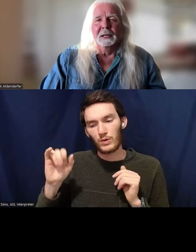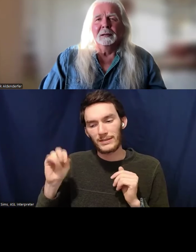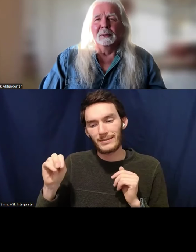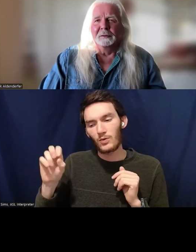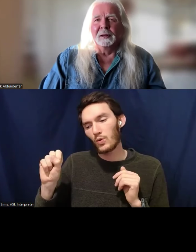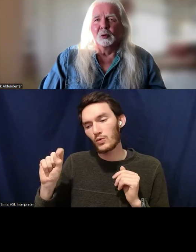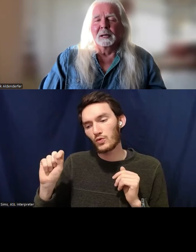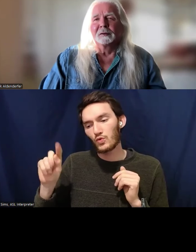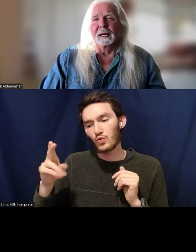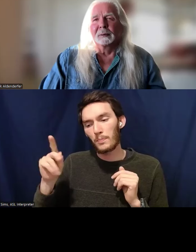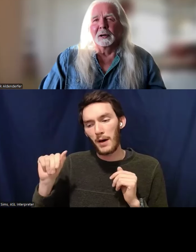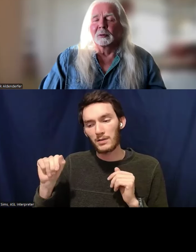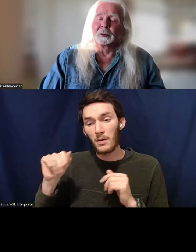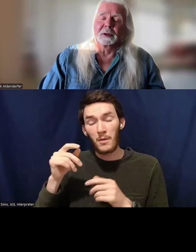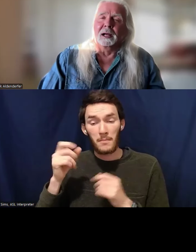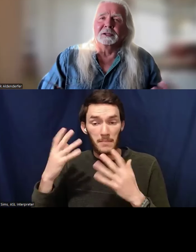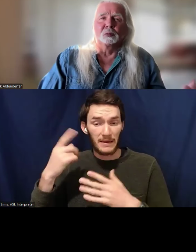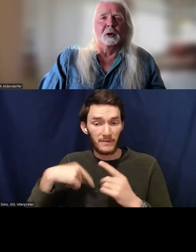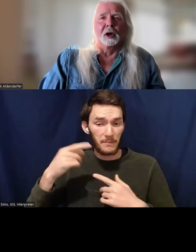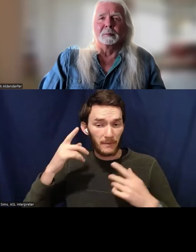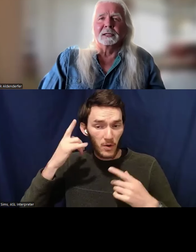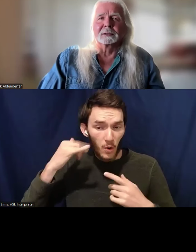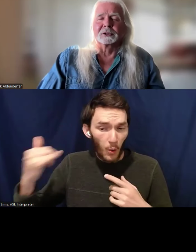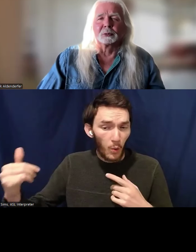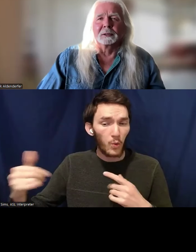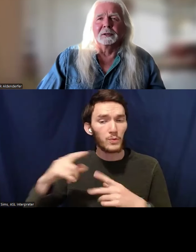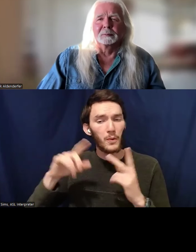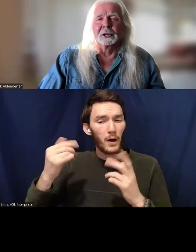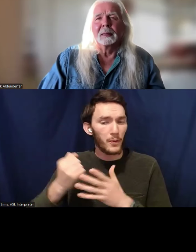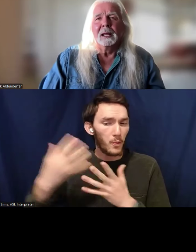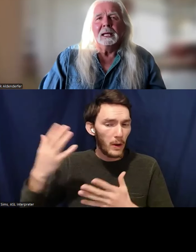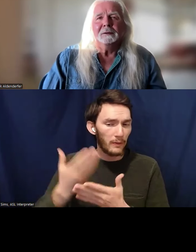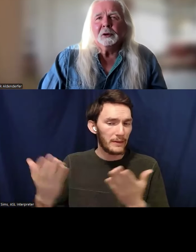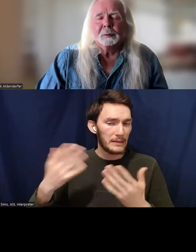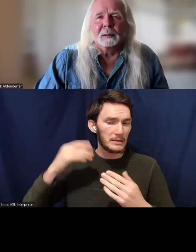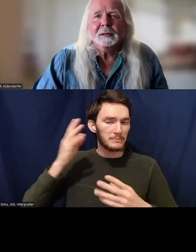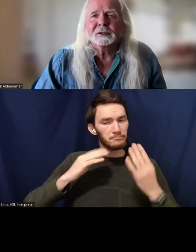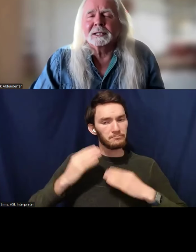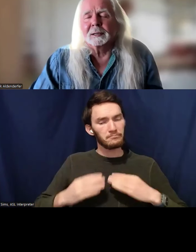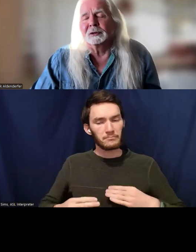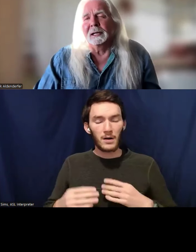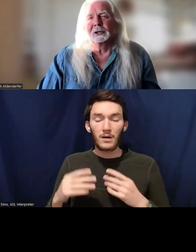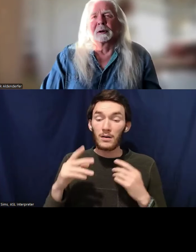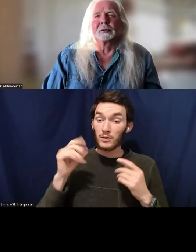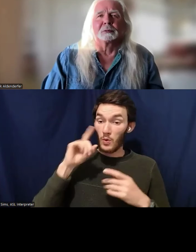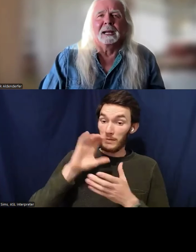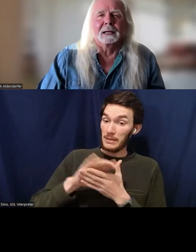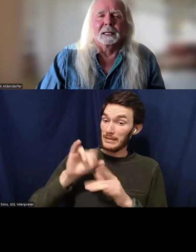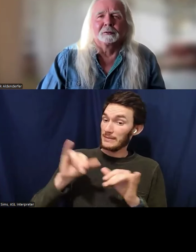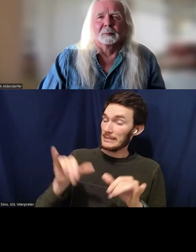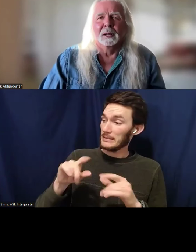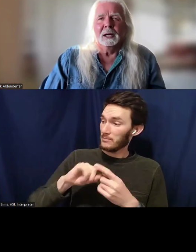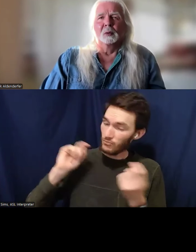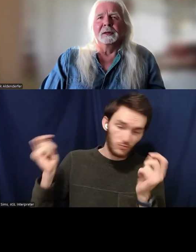gold. Many of them were, in fact, buried with other kinds of wealth objects that surrounded them. So even though the belief system changed rather